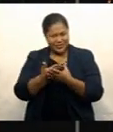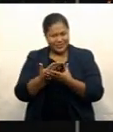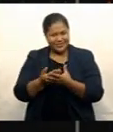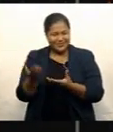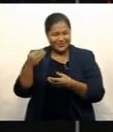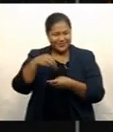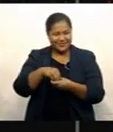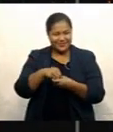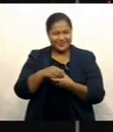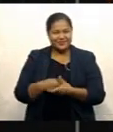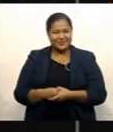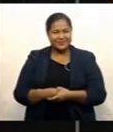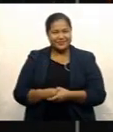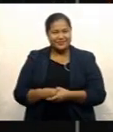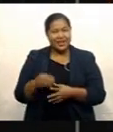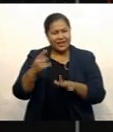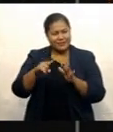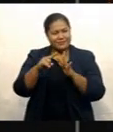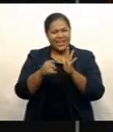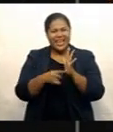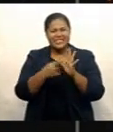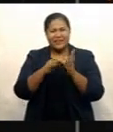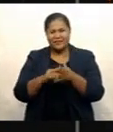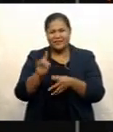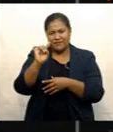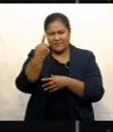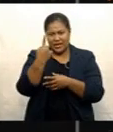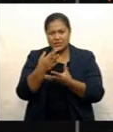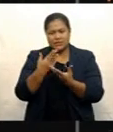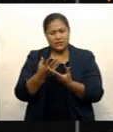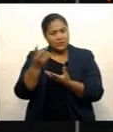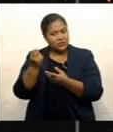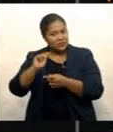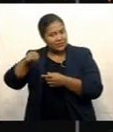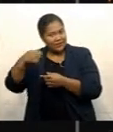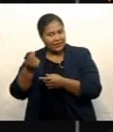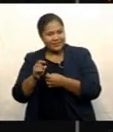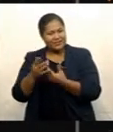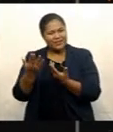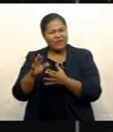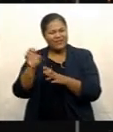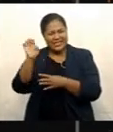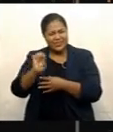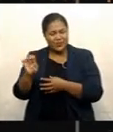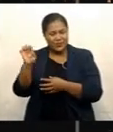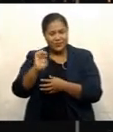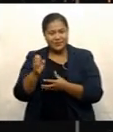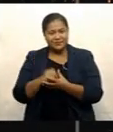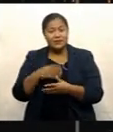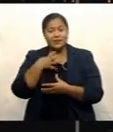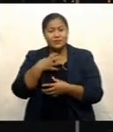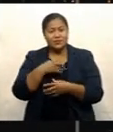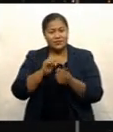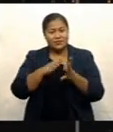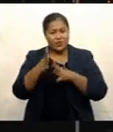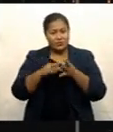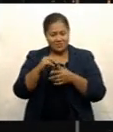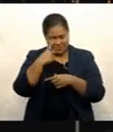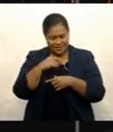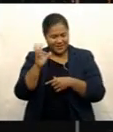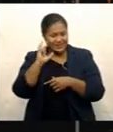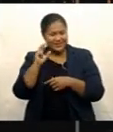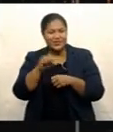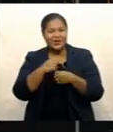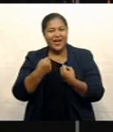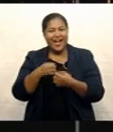and Italy is the first team into the next round of the Euros. For these stories and others, you can tune in daily to our